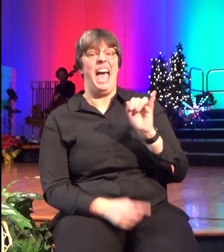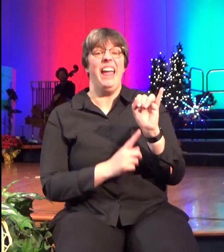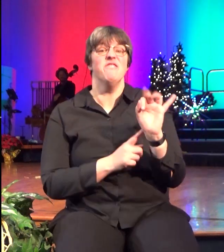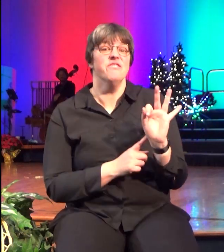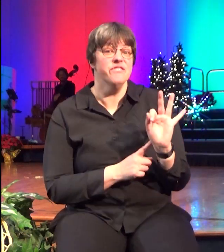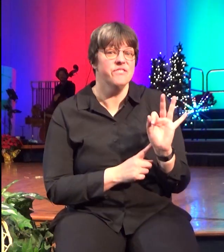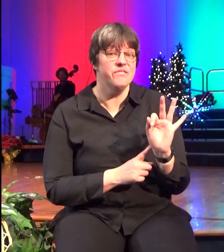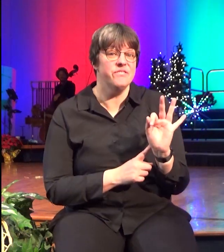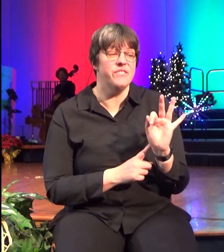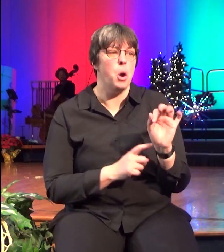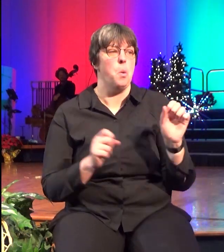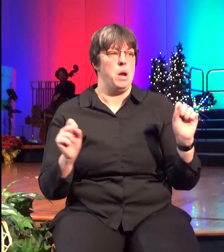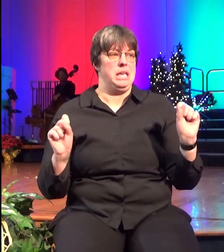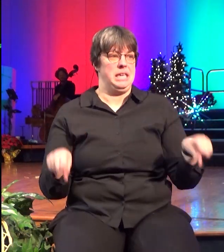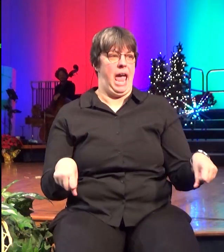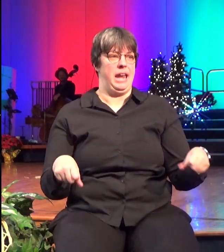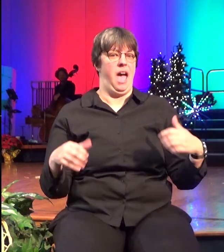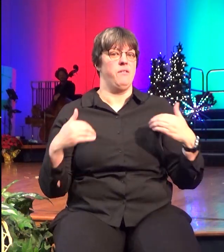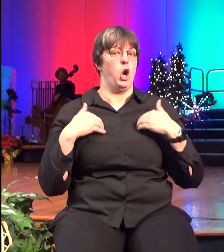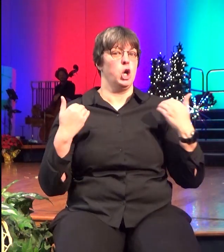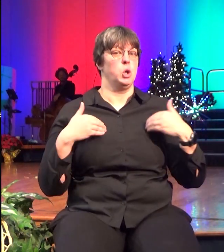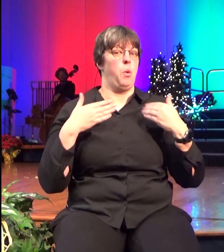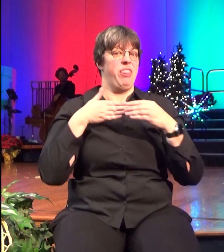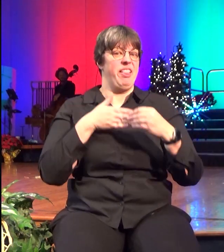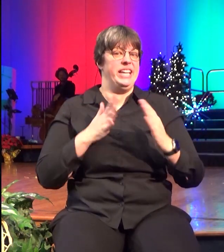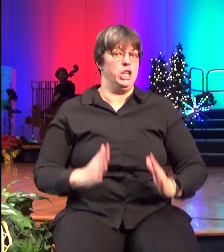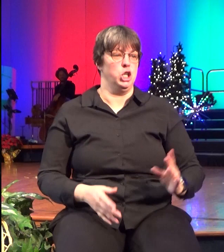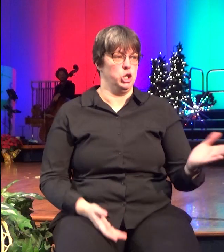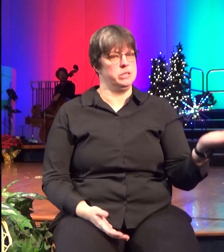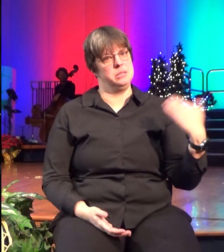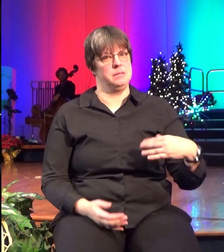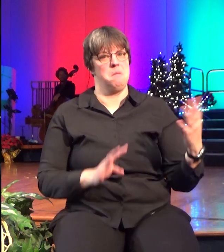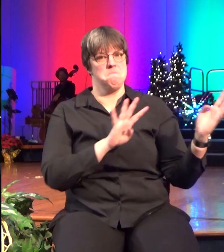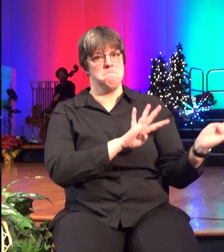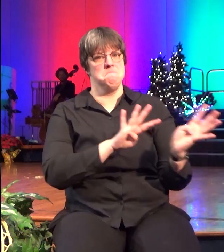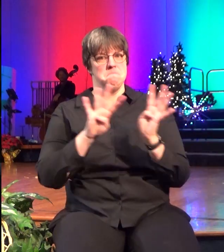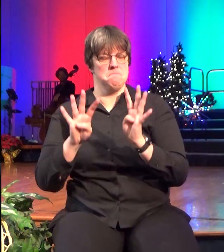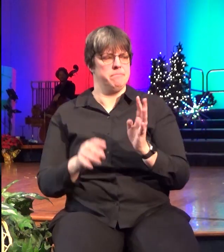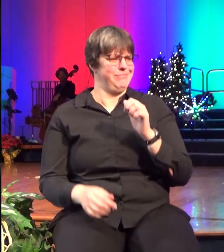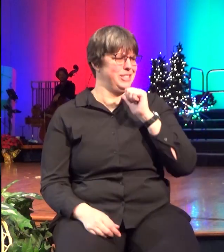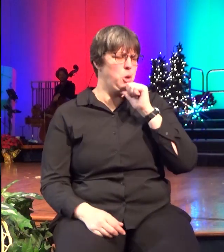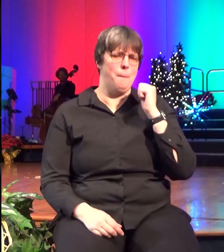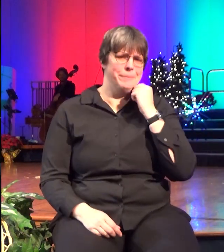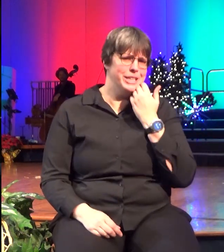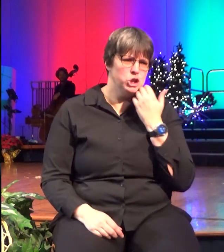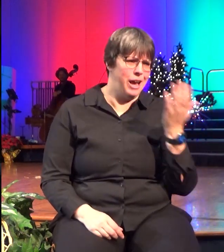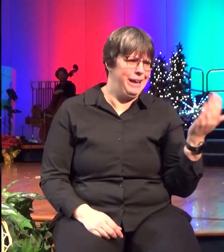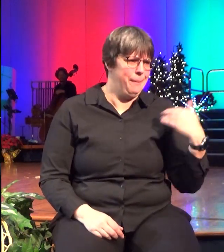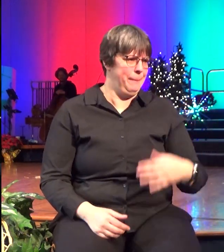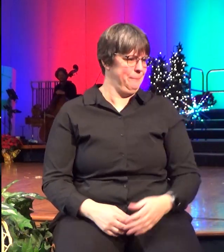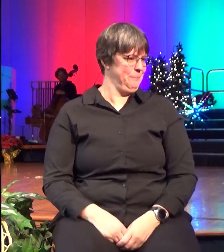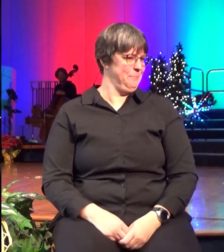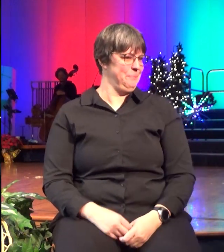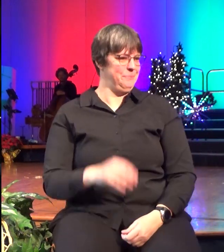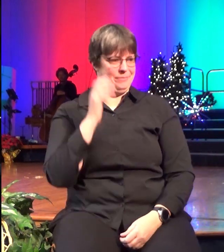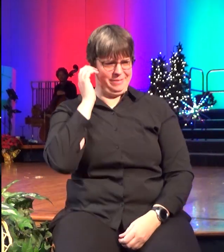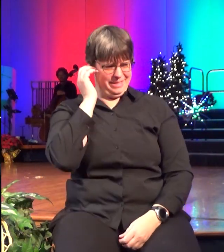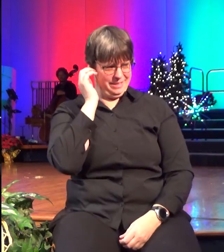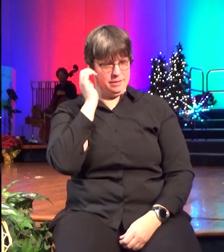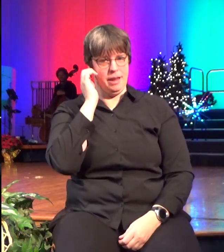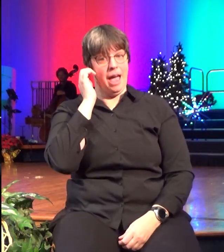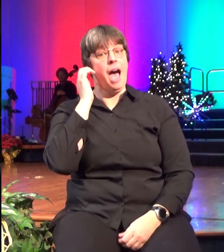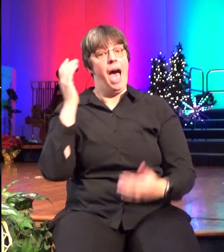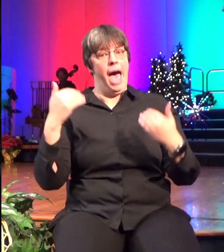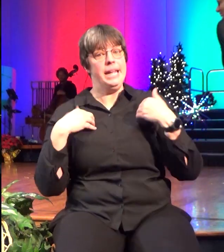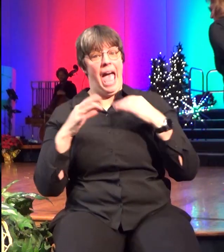could have our youth leaders come here onto the stage. Don't be shy. I am carrying a cane,